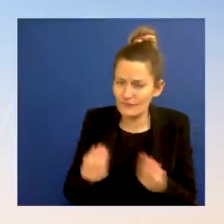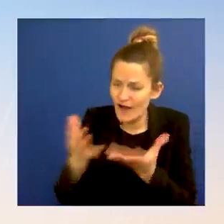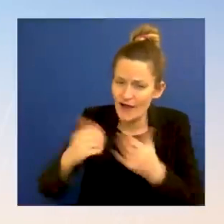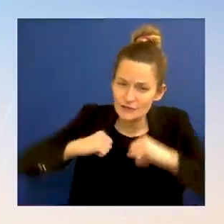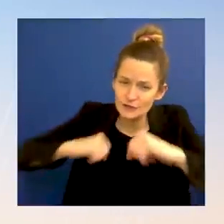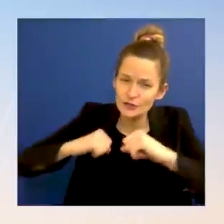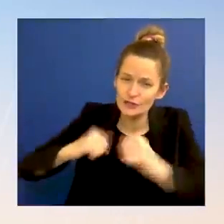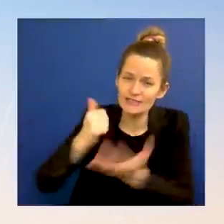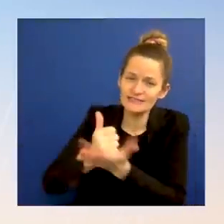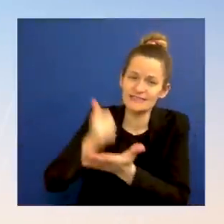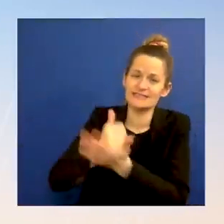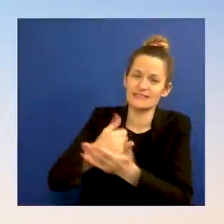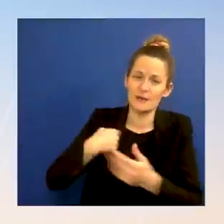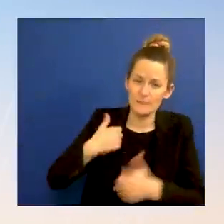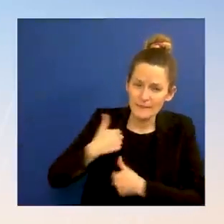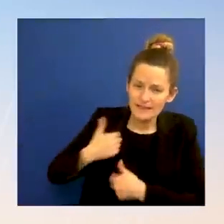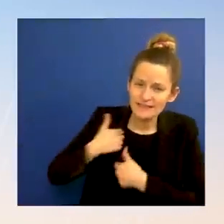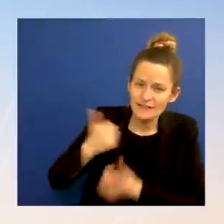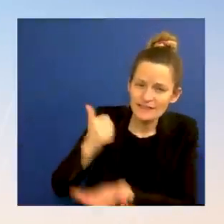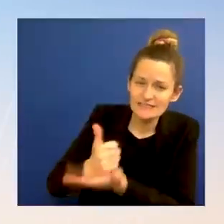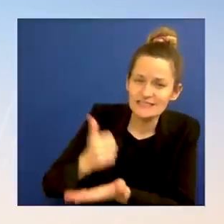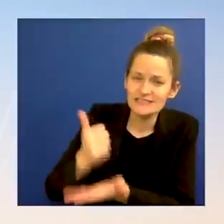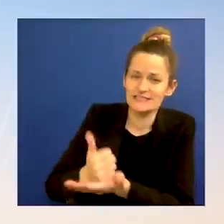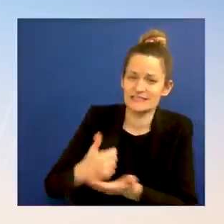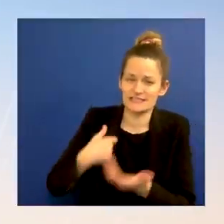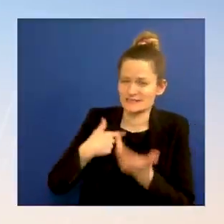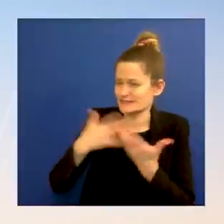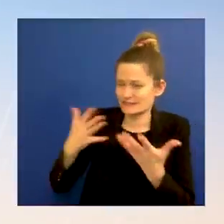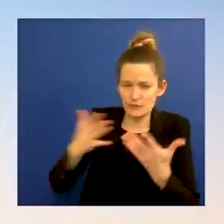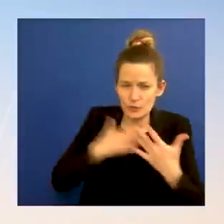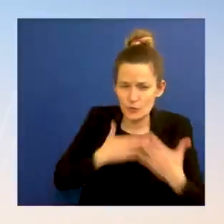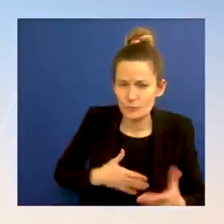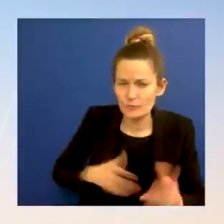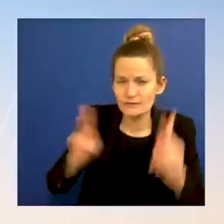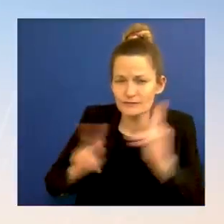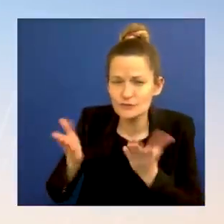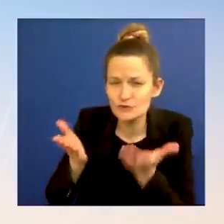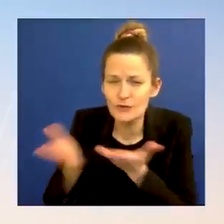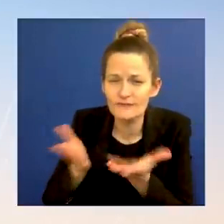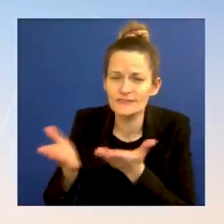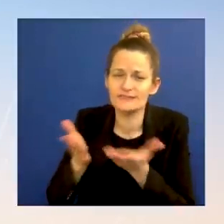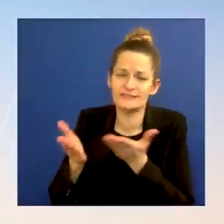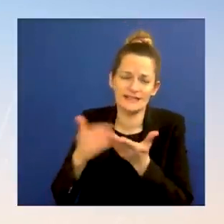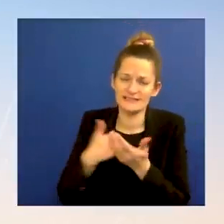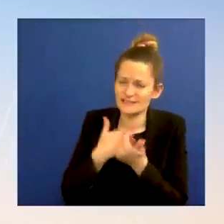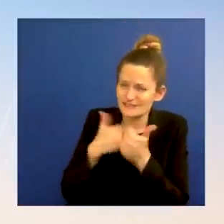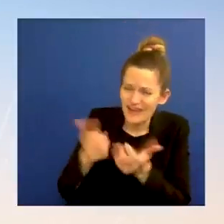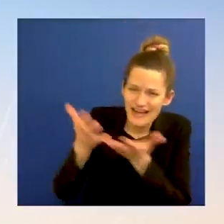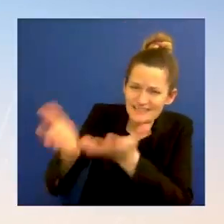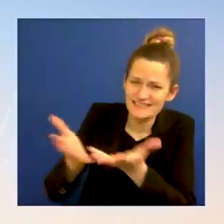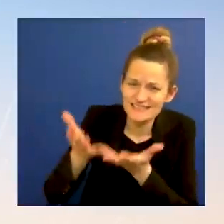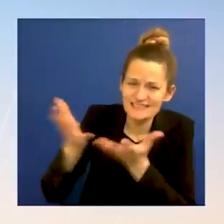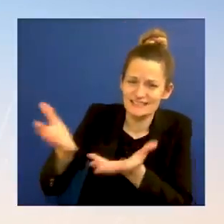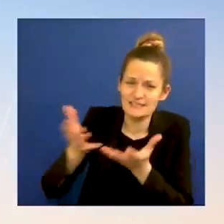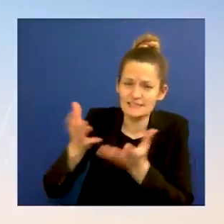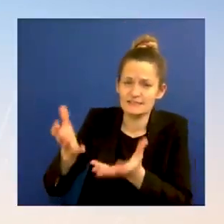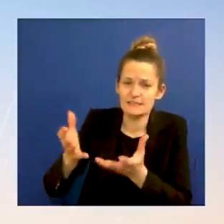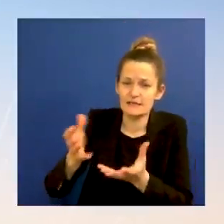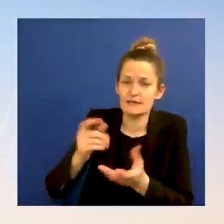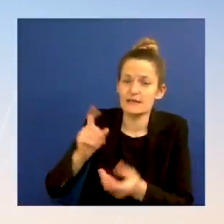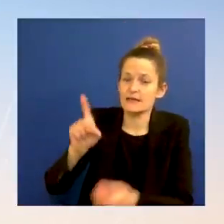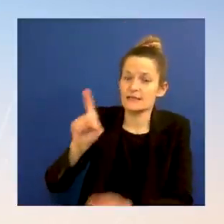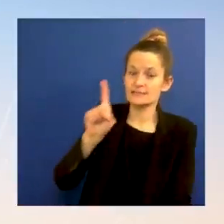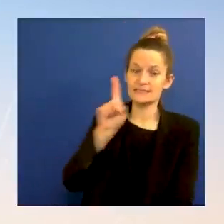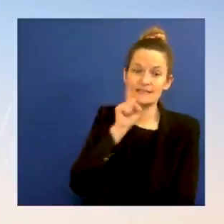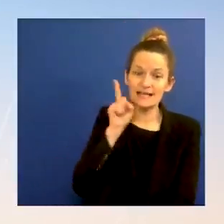assistance, humanitarian assistance, economic assistance to President Zelensky and the Ukrainian leaders, and we will certainly continue to stand by his